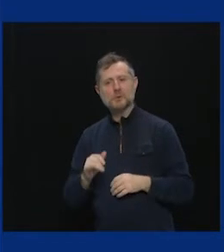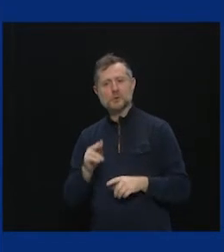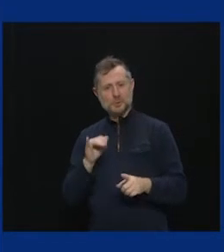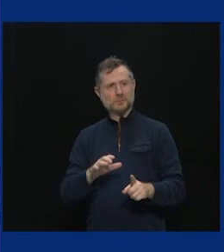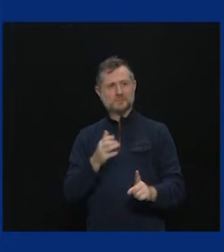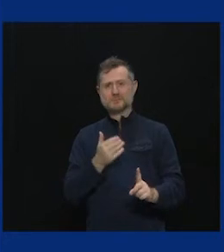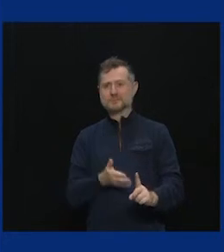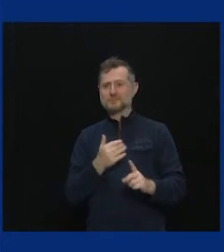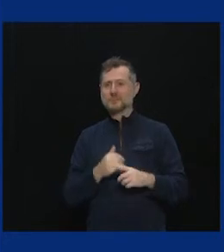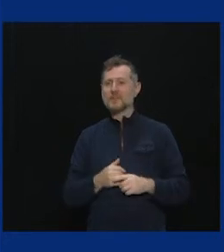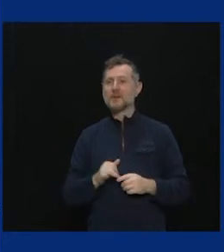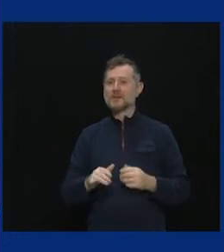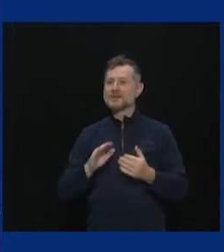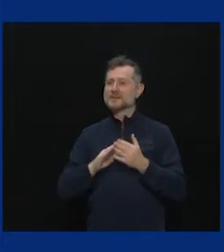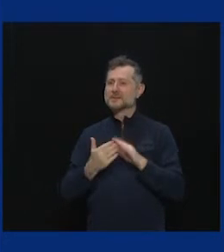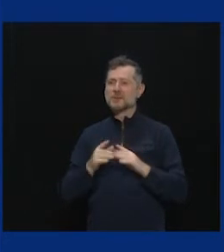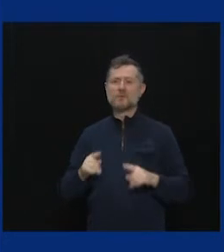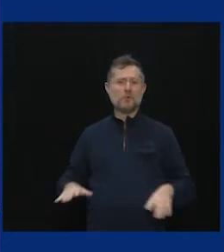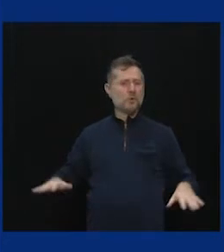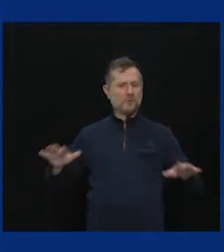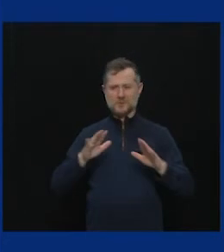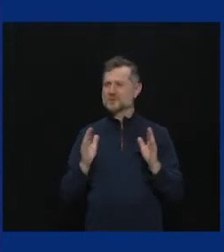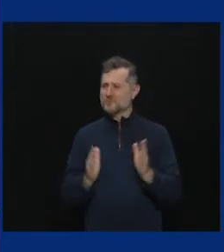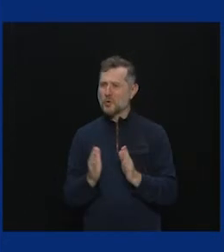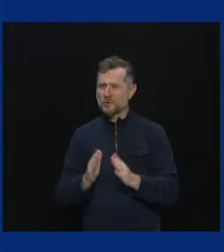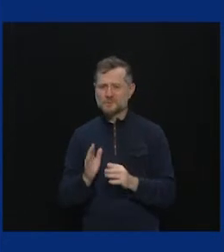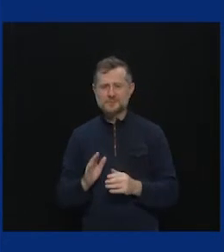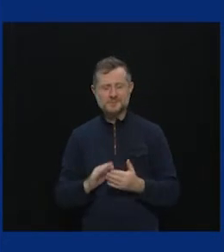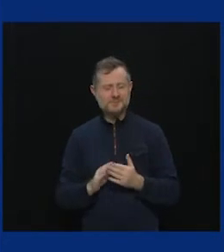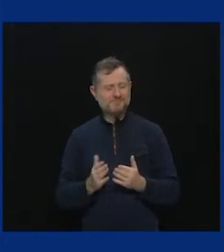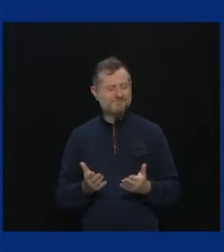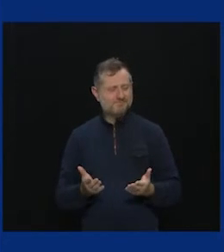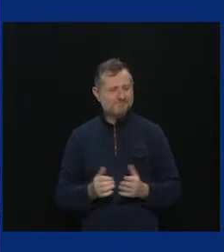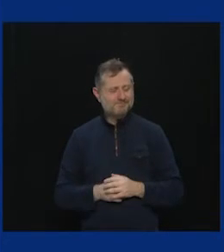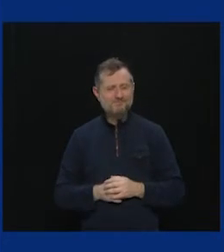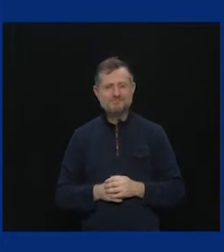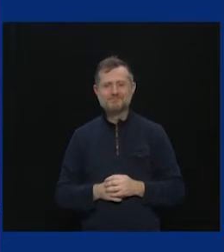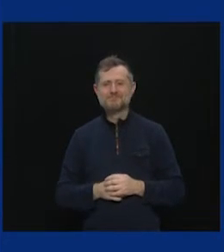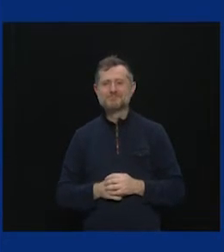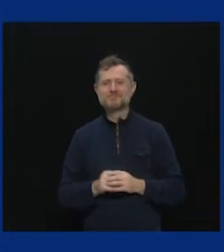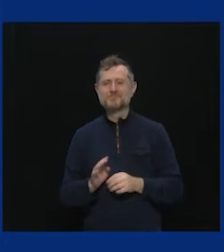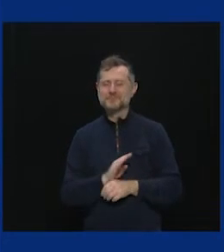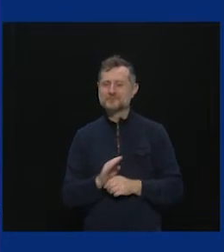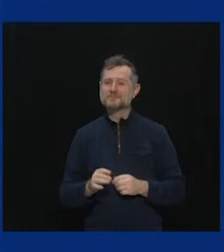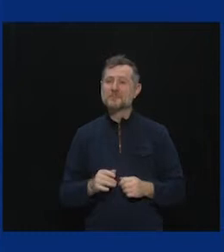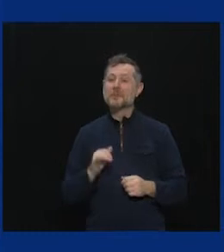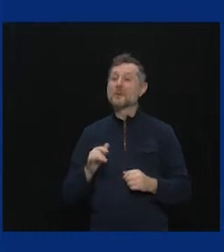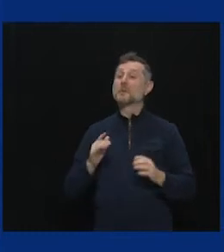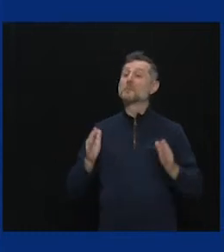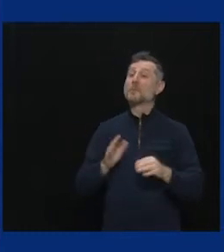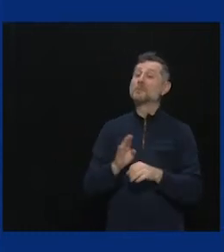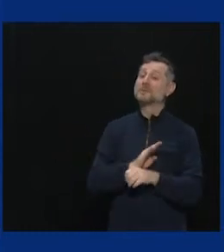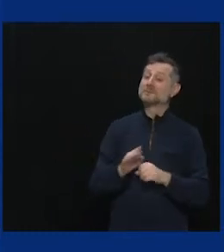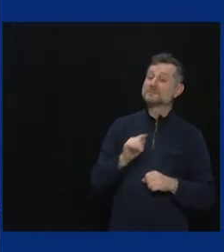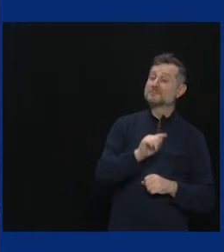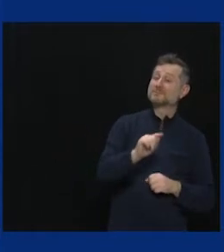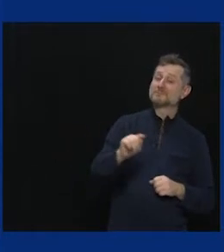of small businesses. We had to turn away a small business in